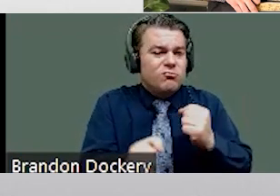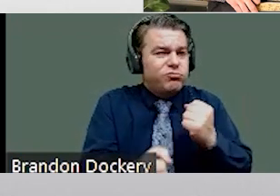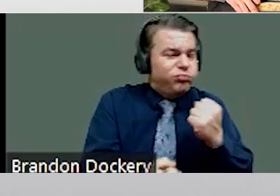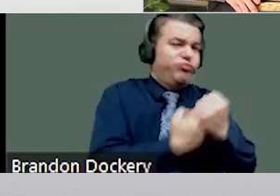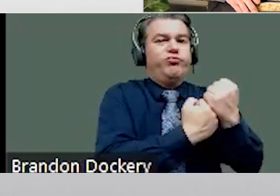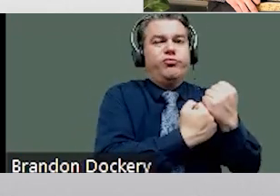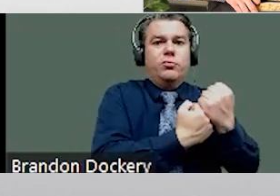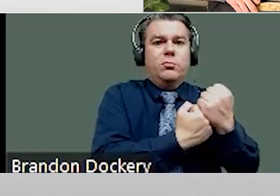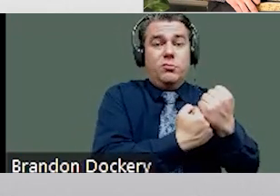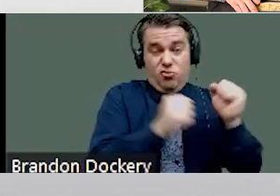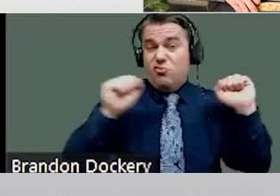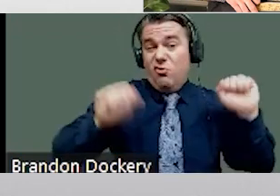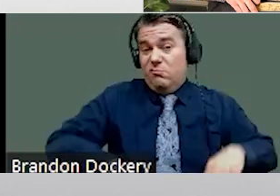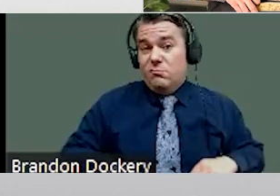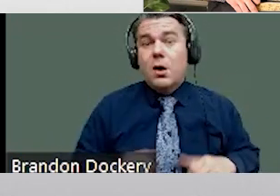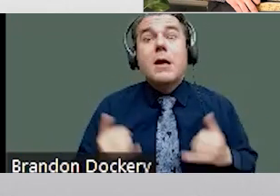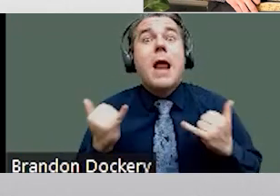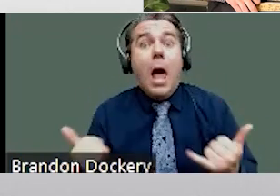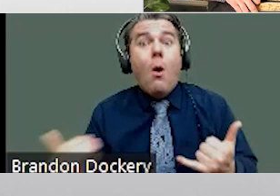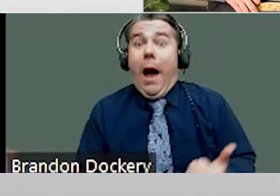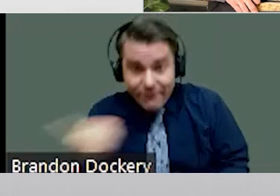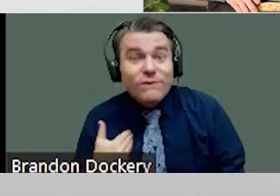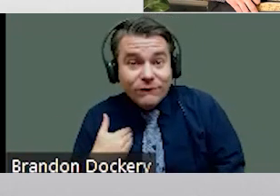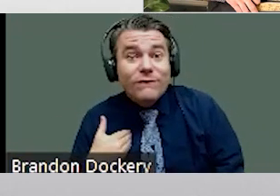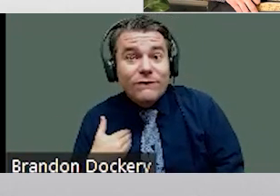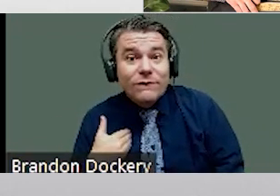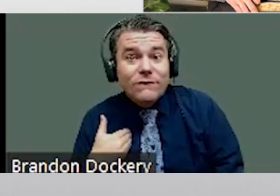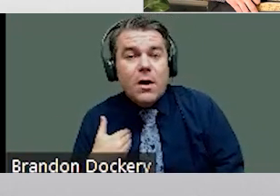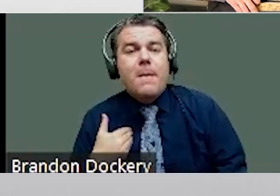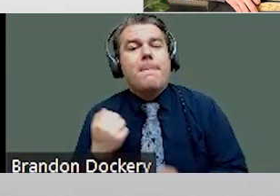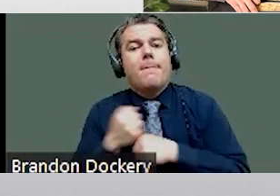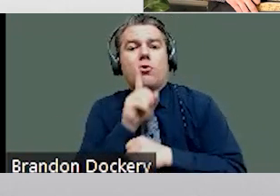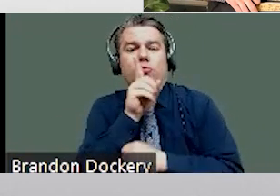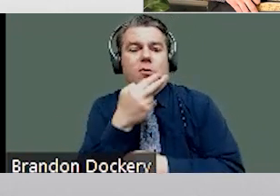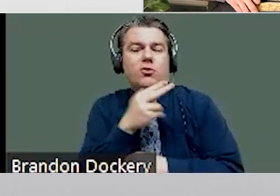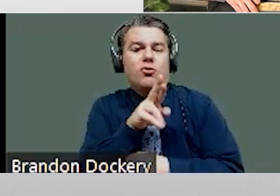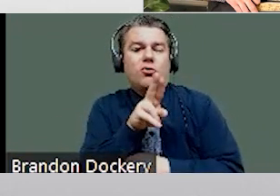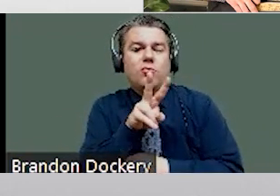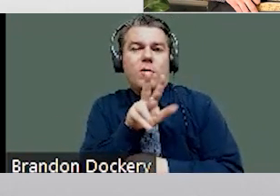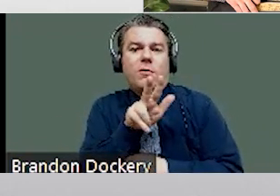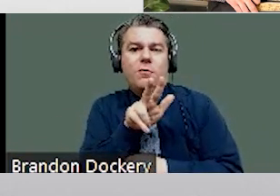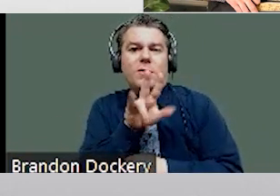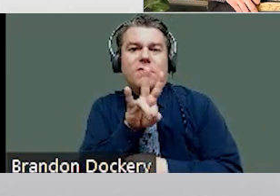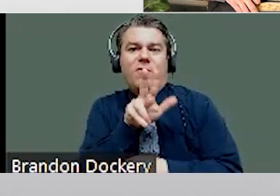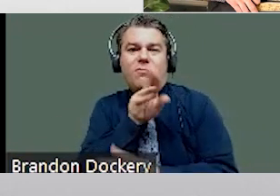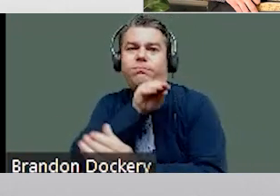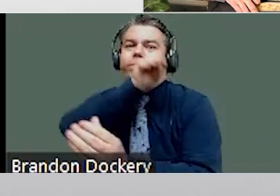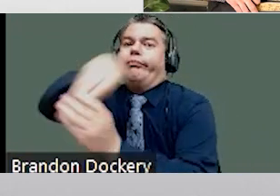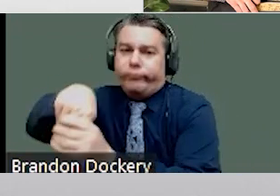at our disposal now. That's one of the things we got to make sure gets into HR 2373, and that